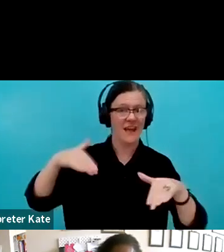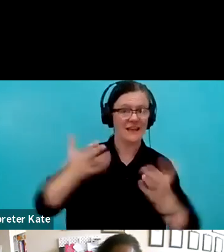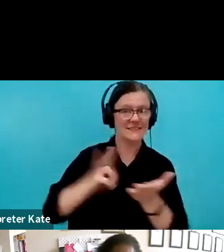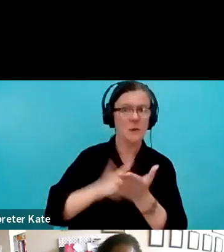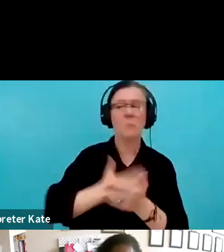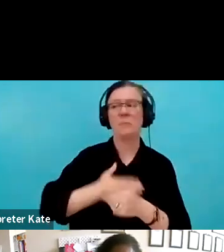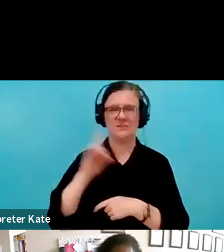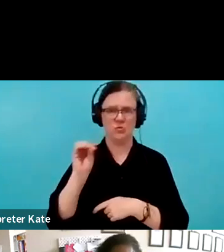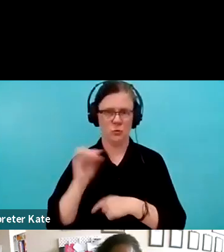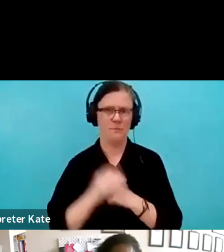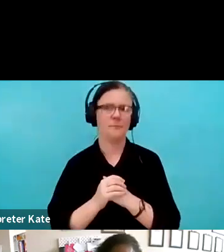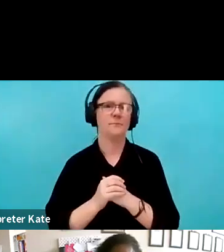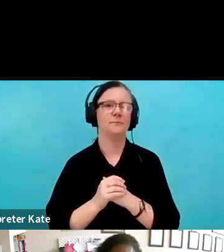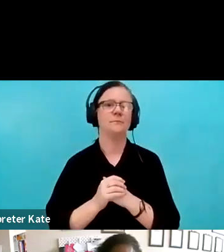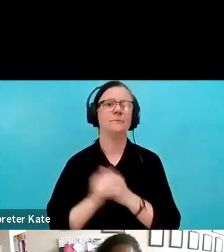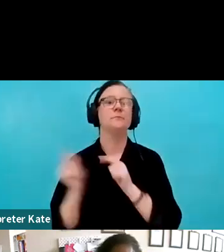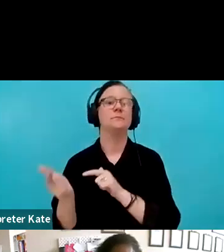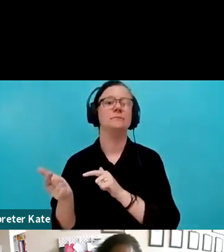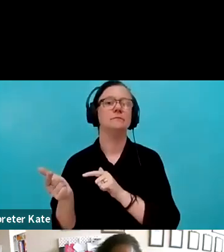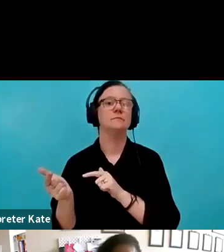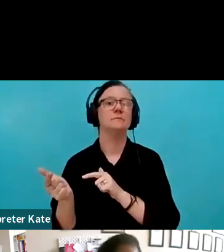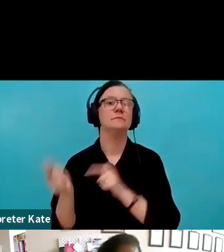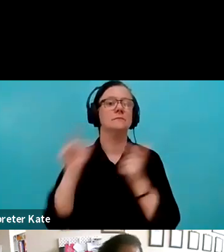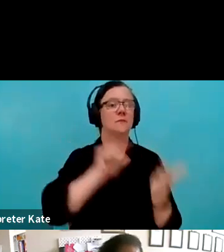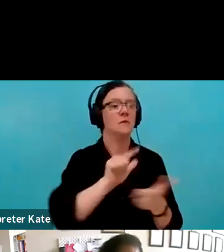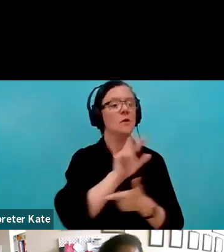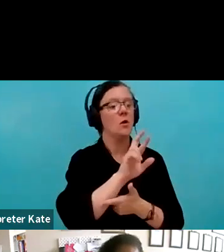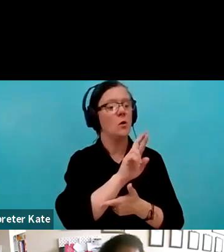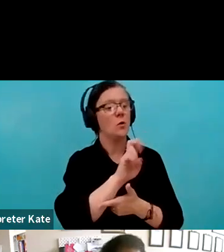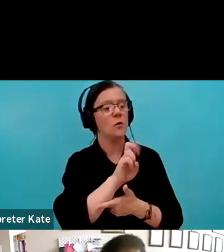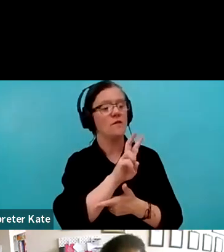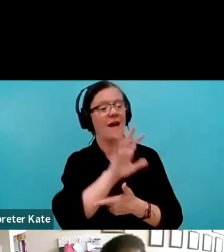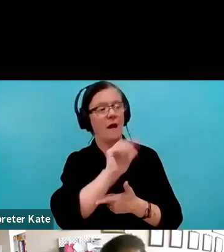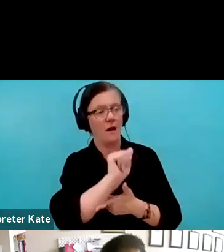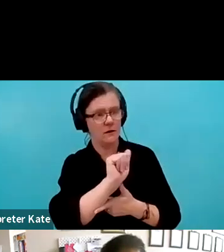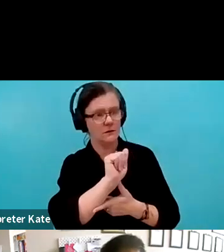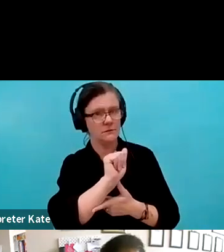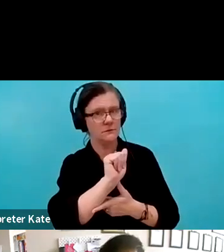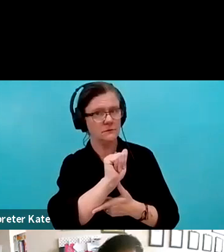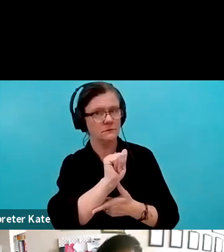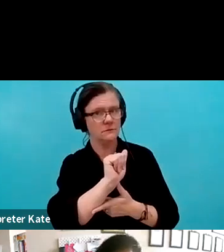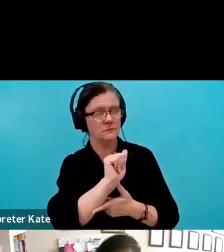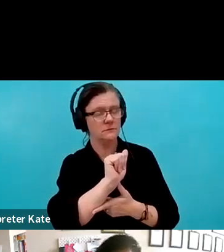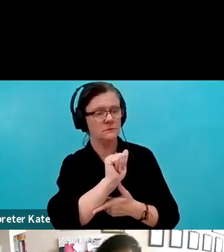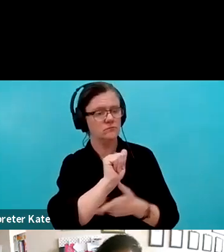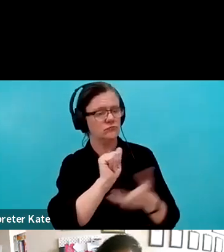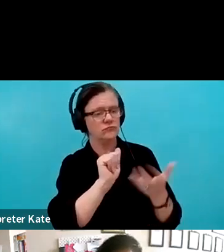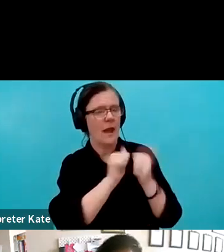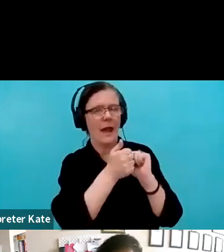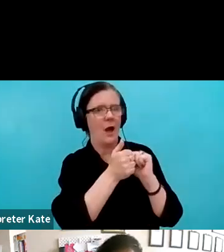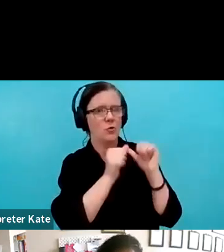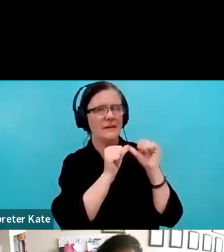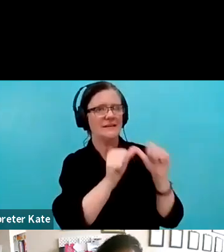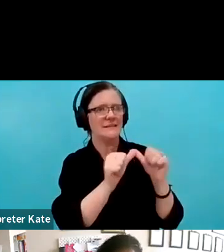check it out. So I'm gonna go back to Rebecca. The question is, how do we continue to get